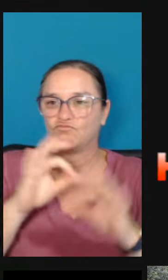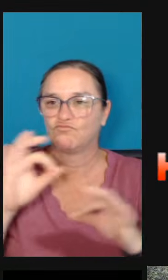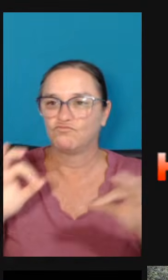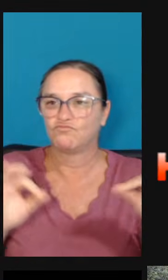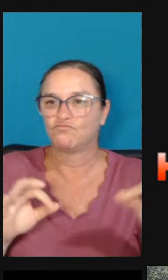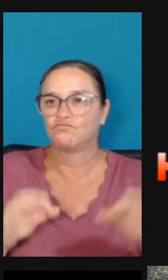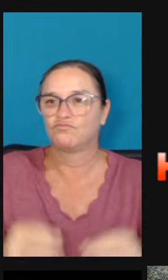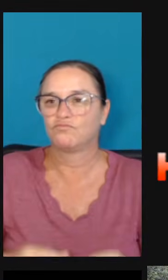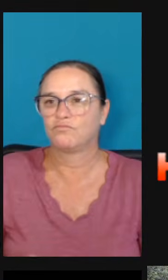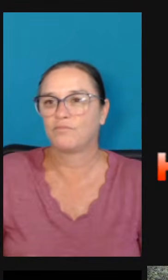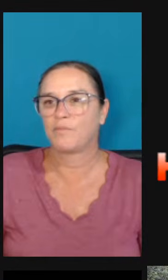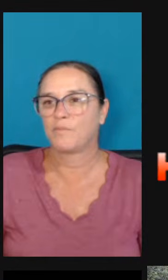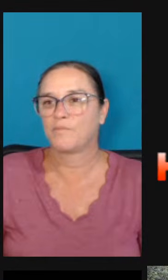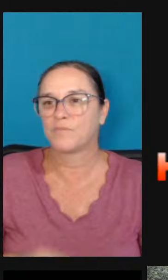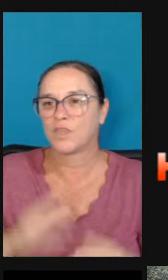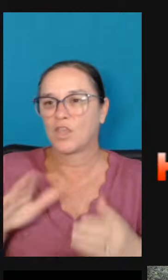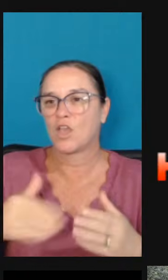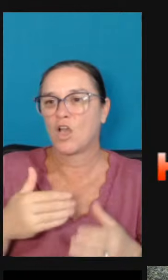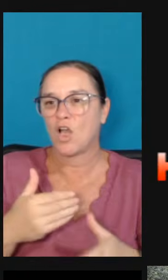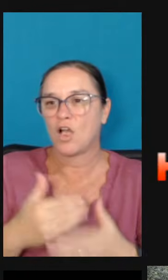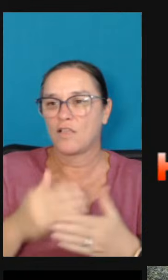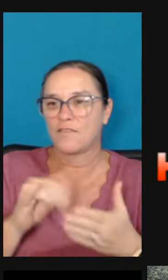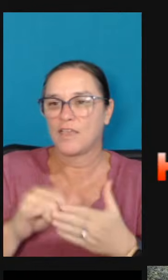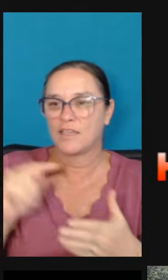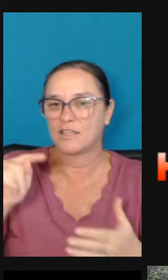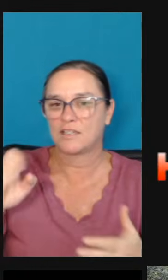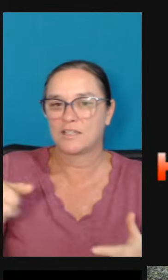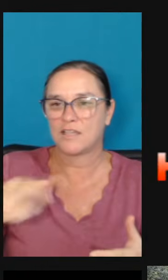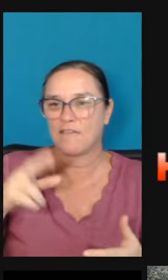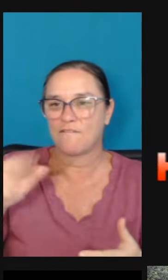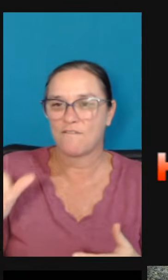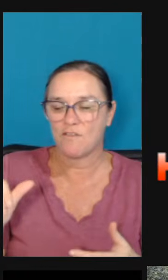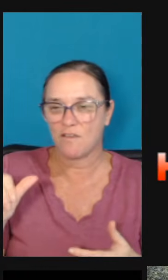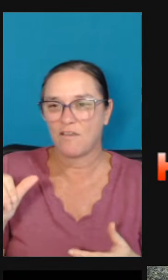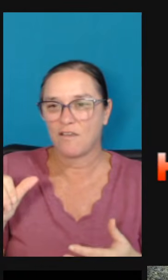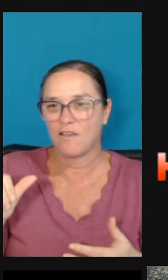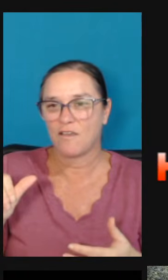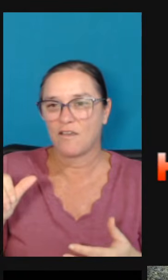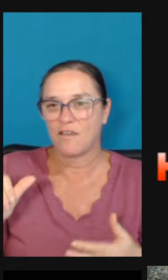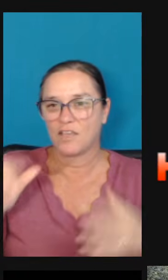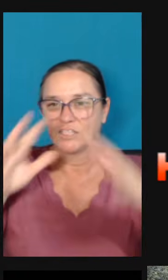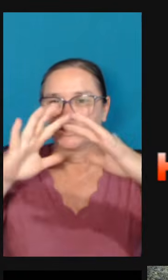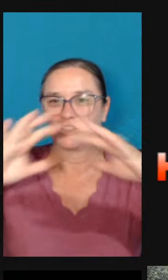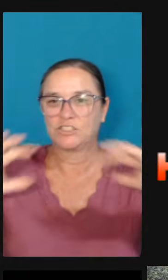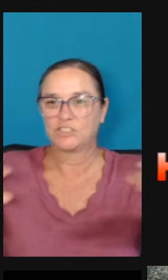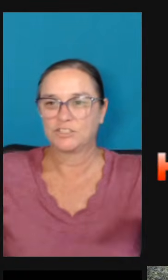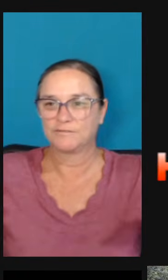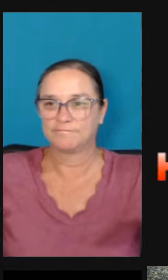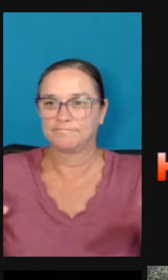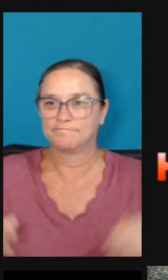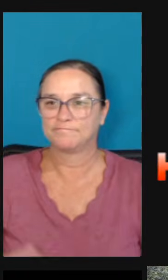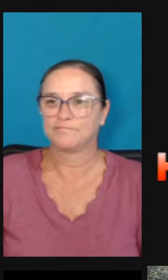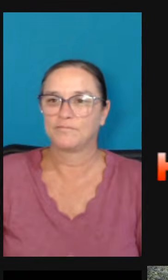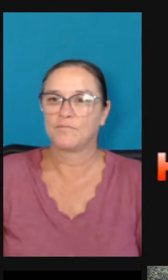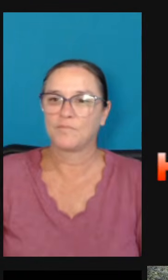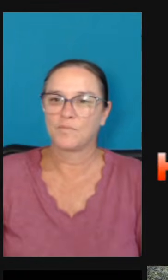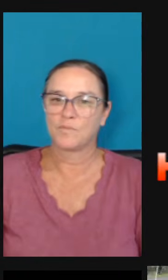and all the other tephra collecting on the cover of the catchment tank.